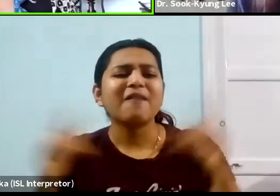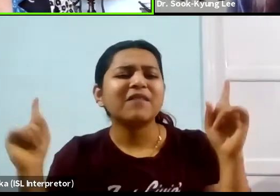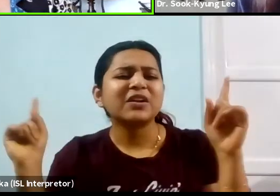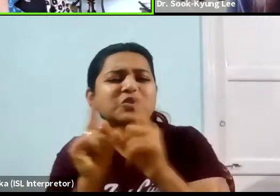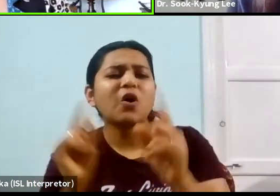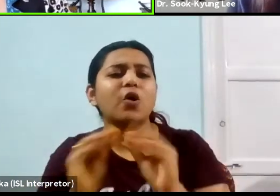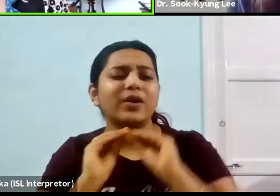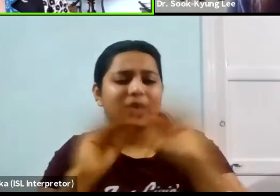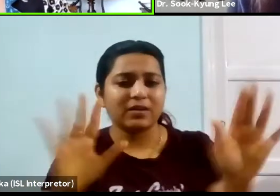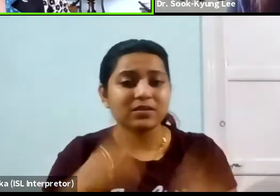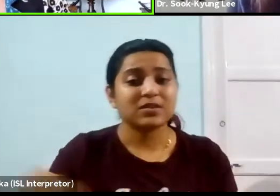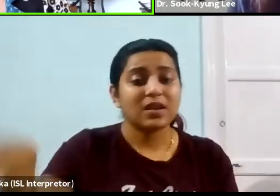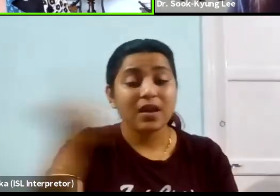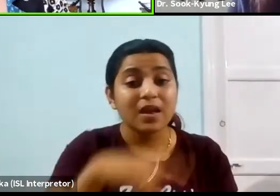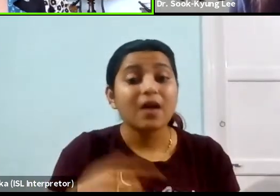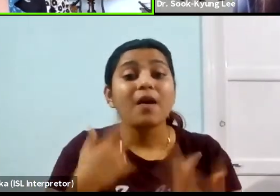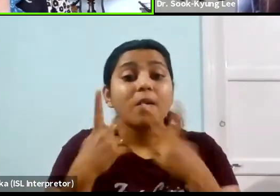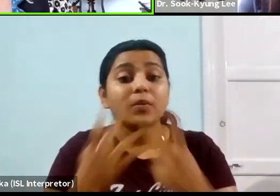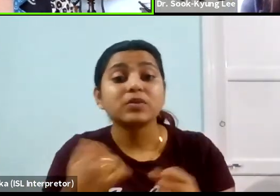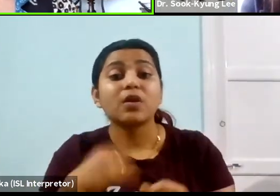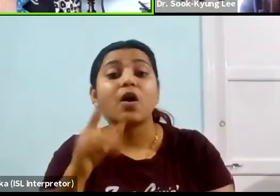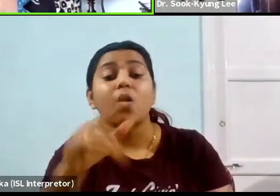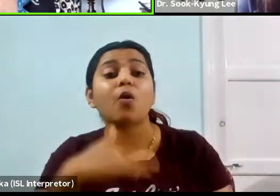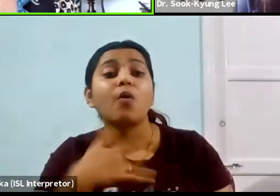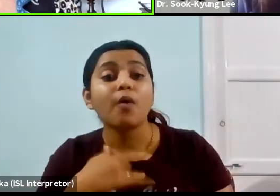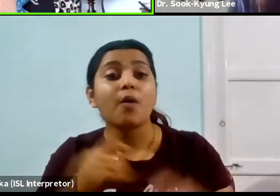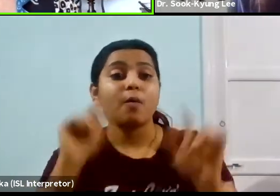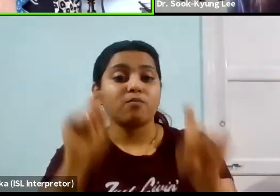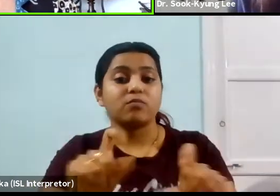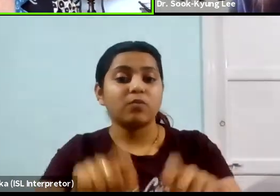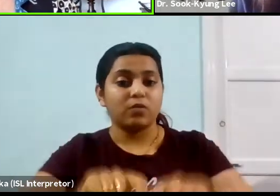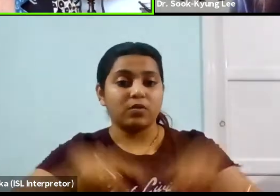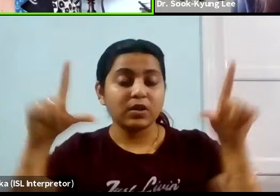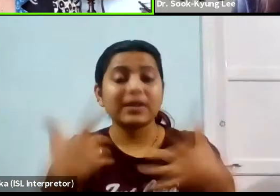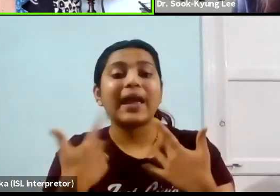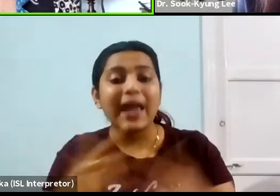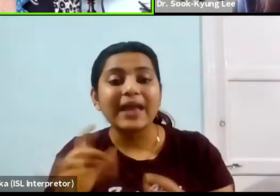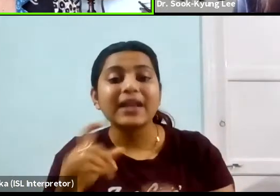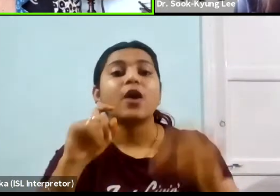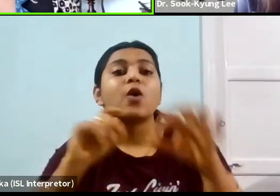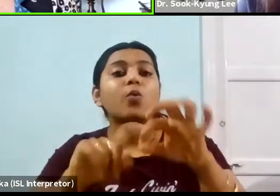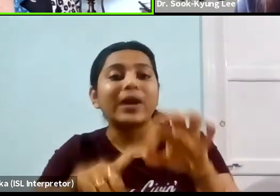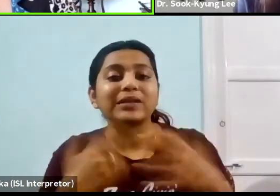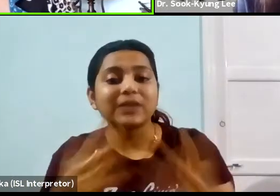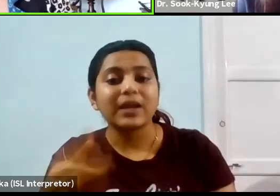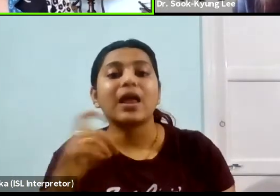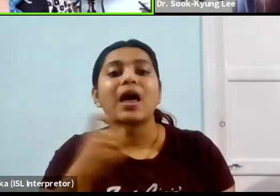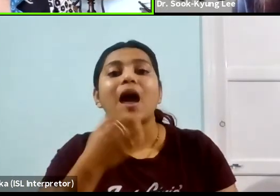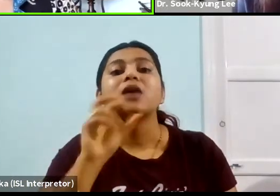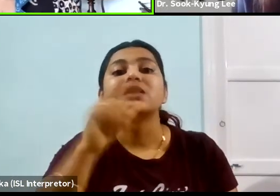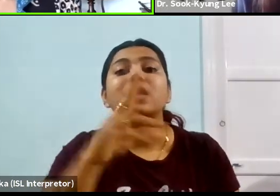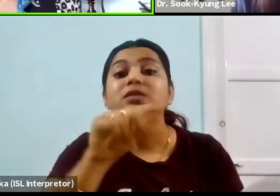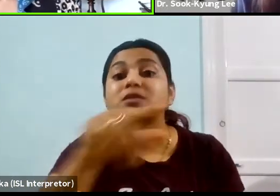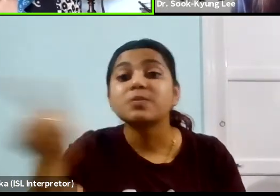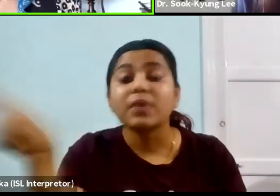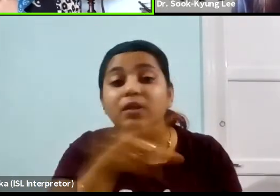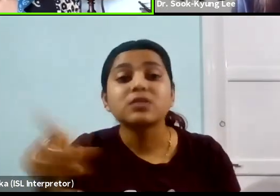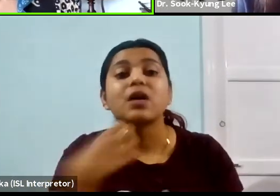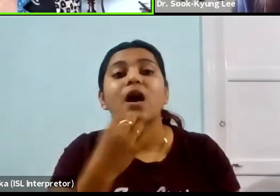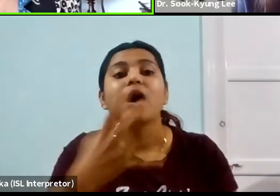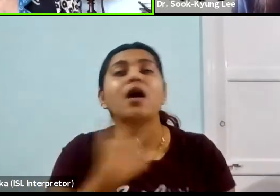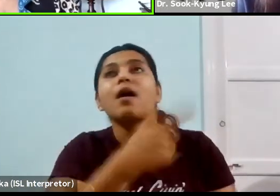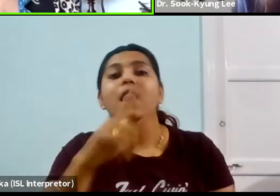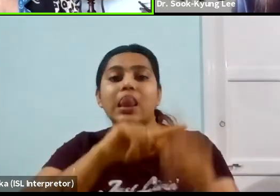audience to please use the Q&A tab at the bottom of your screen to address your questions to the speaker, and these will be answered in the last 10 minutes of